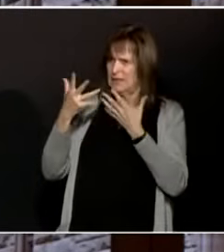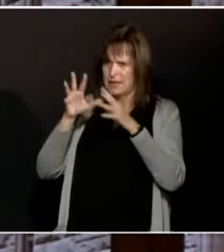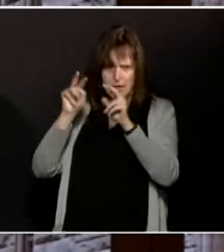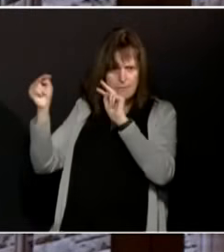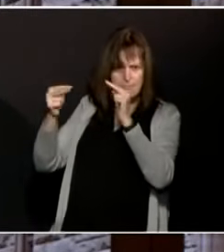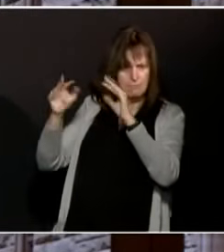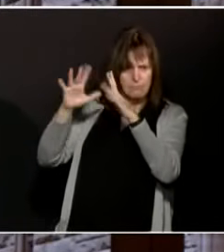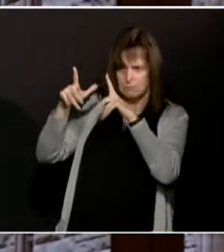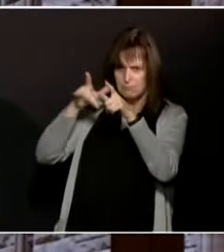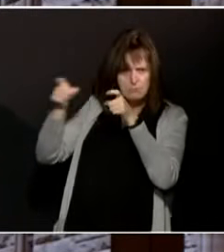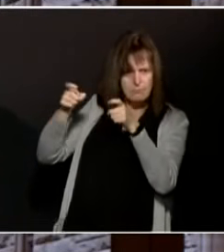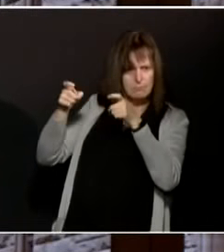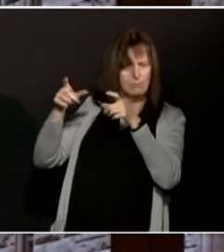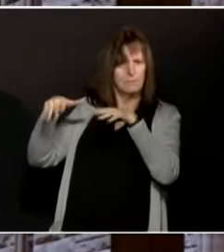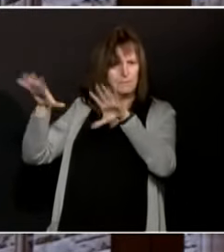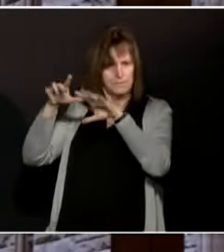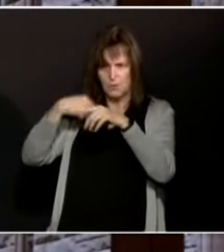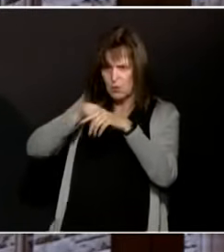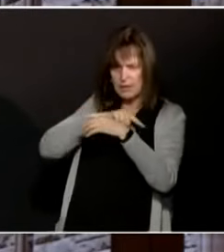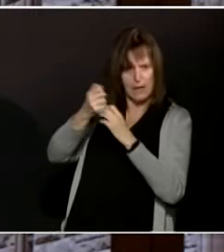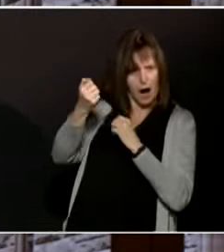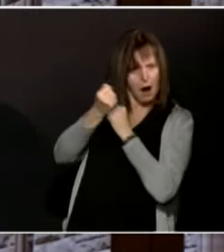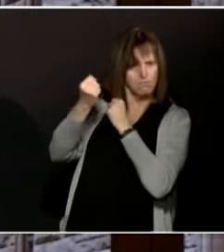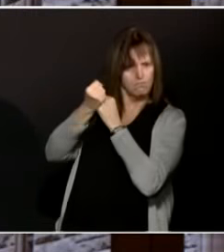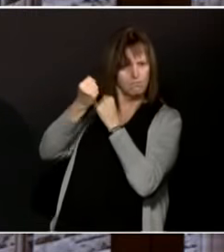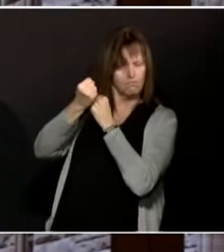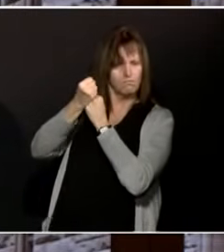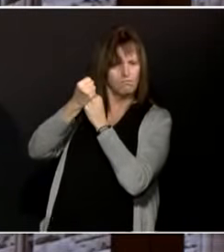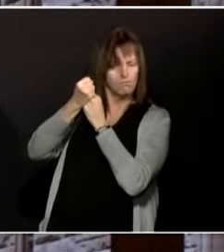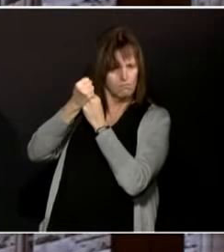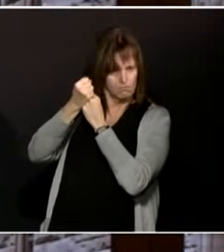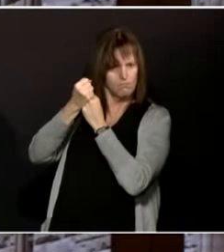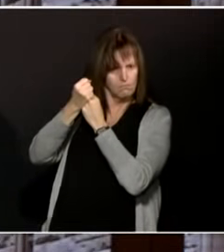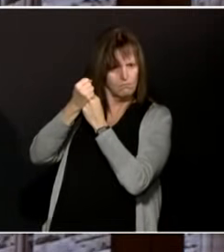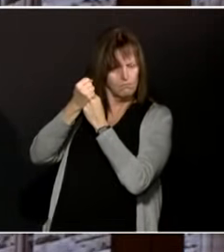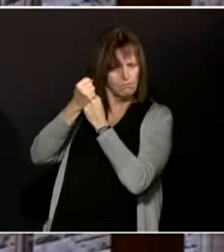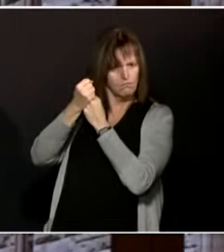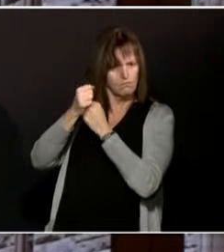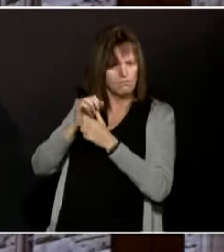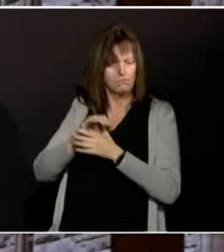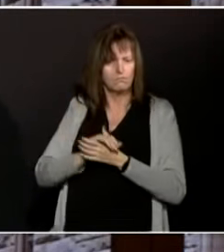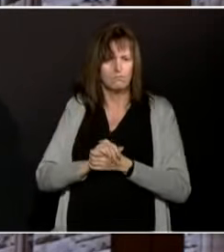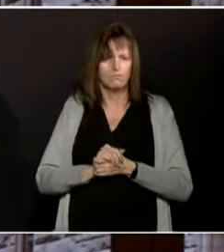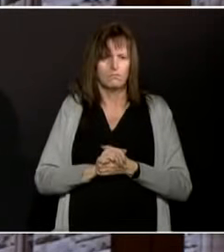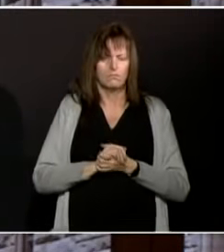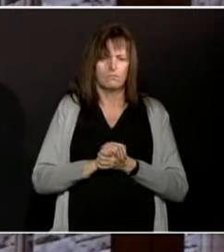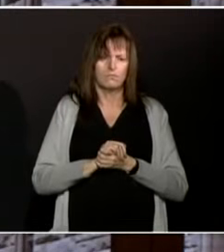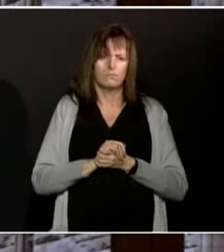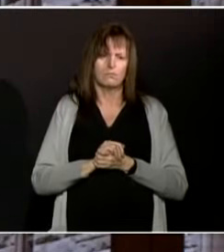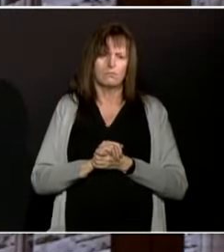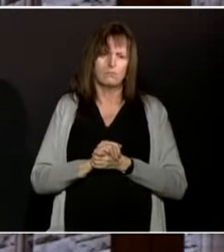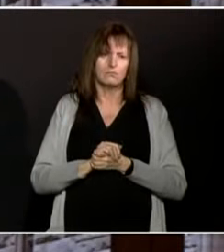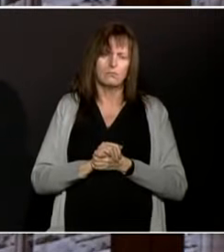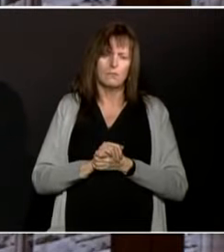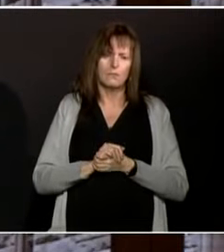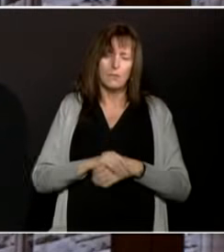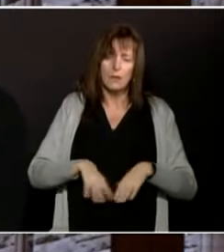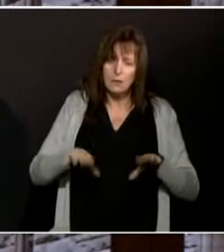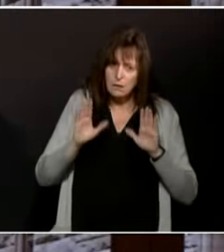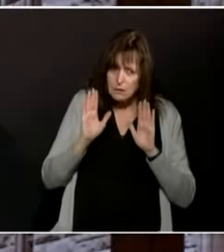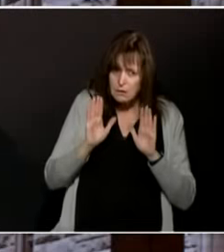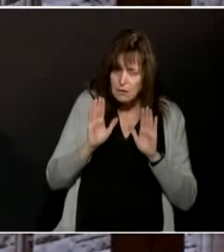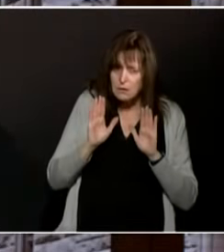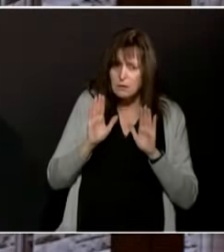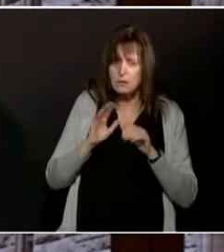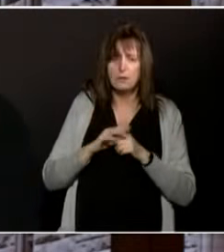province whatever we could. They still haven't seen, fortunately, the variants of concern yet, and we don't want to see that.